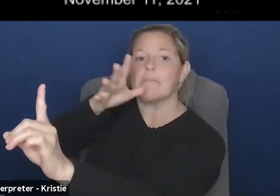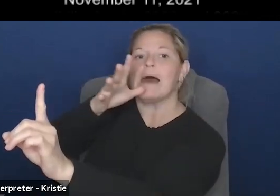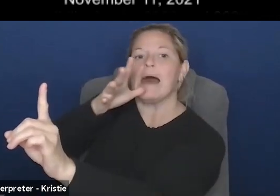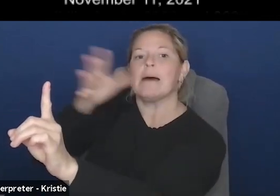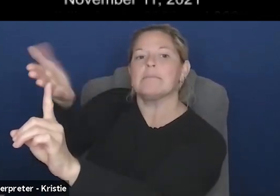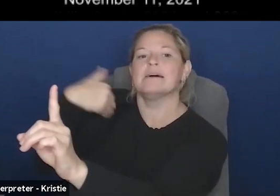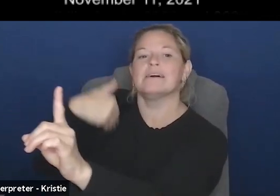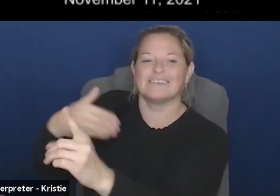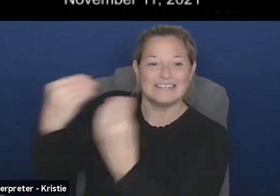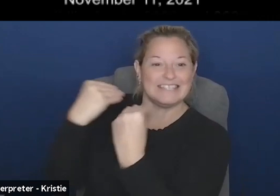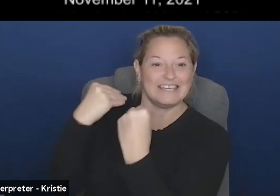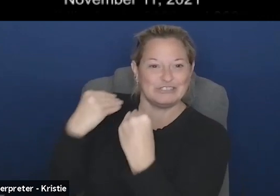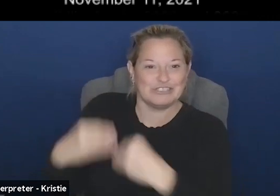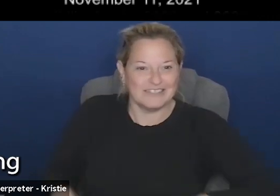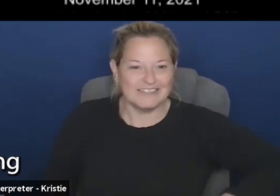do it.